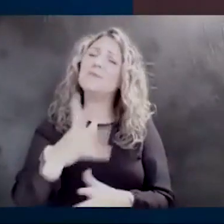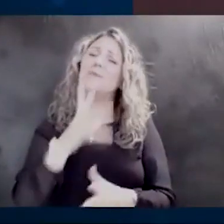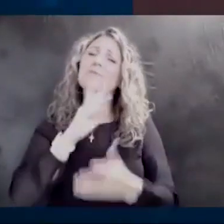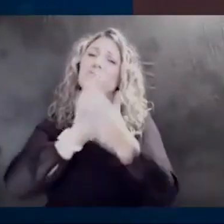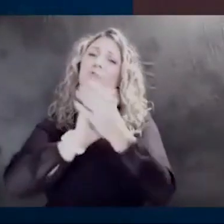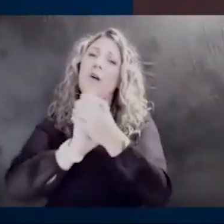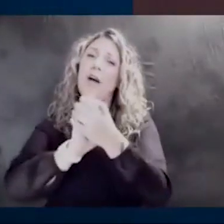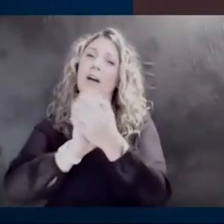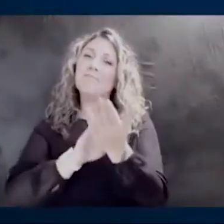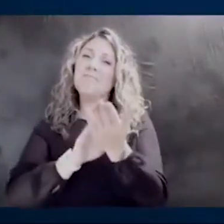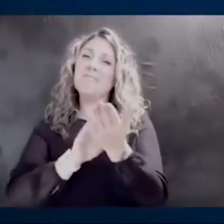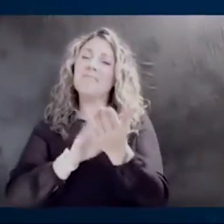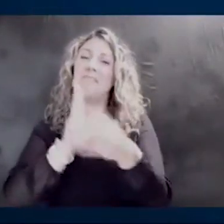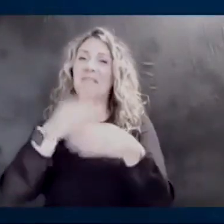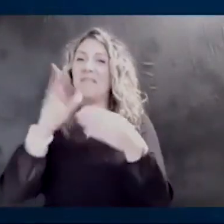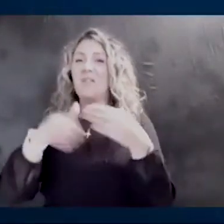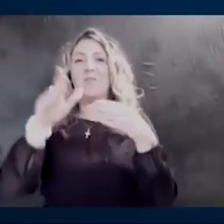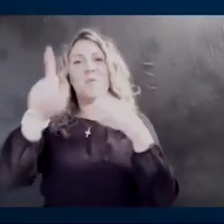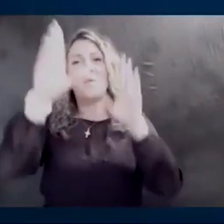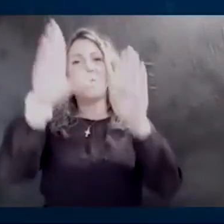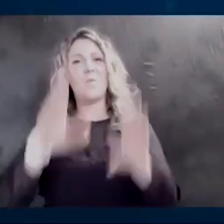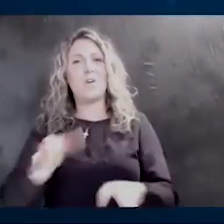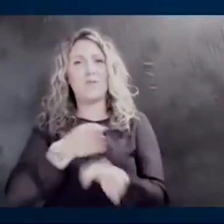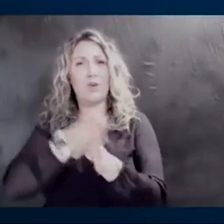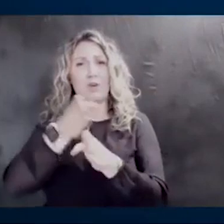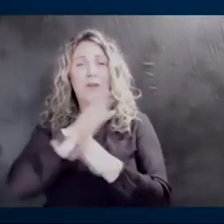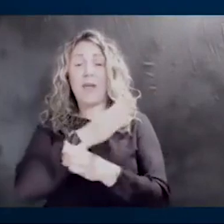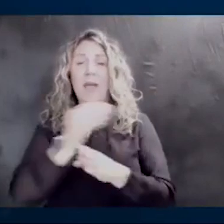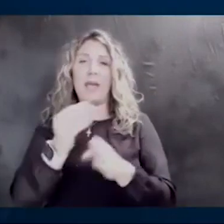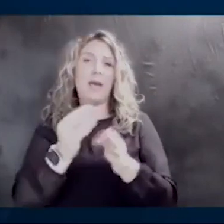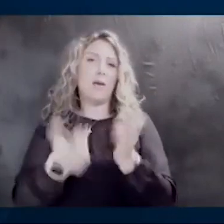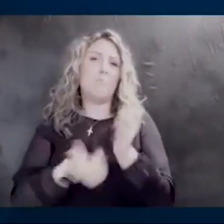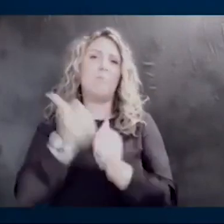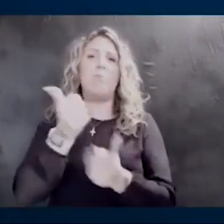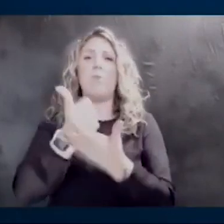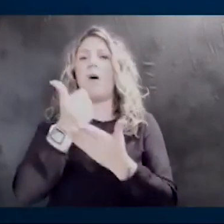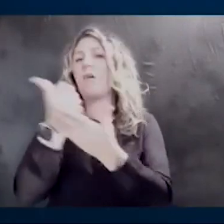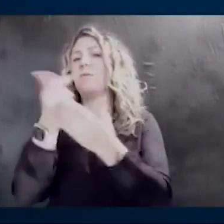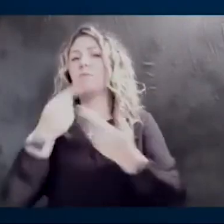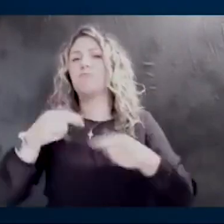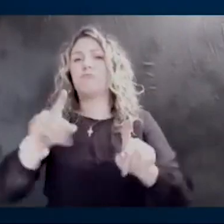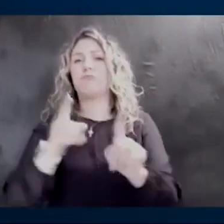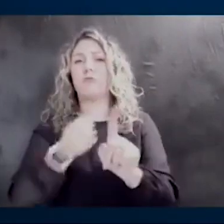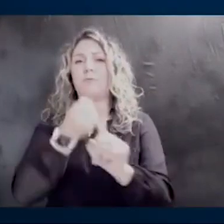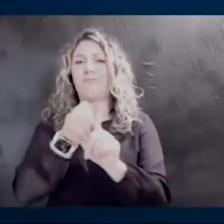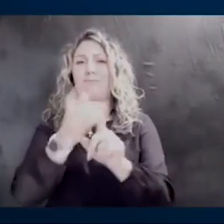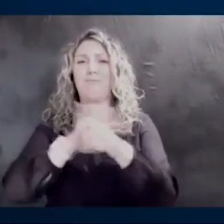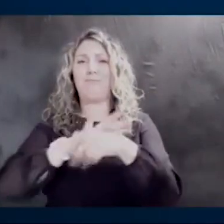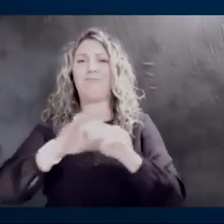end of an outstanding career and for being one of the steadying hands throughout this pandemic. Thank you for the great work